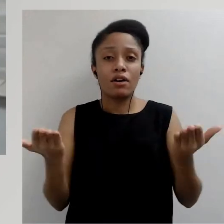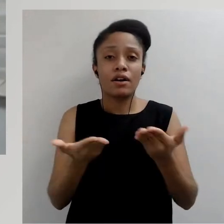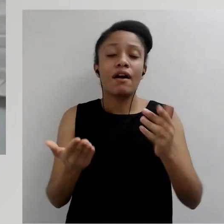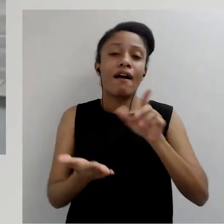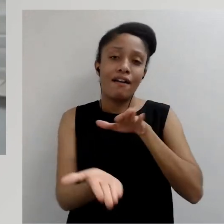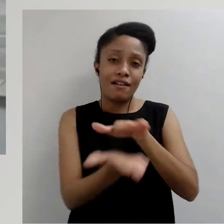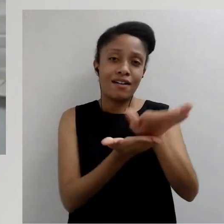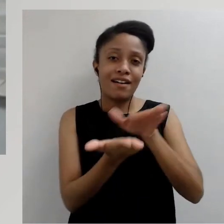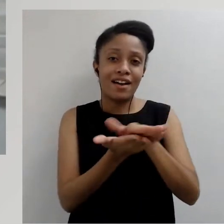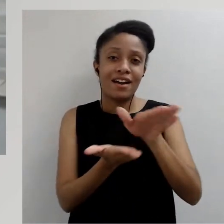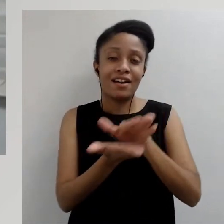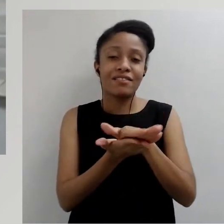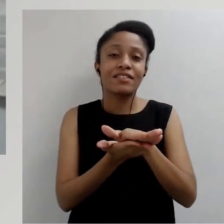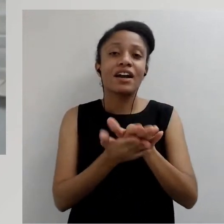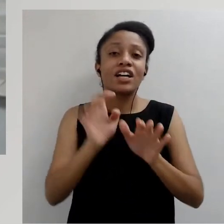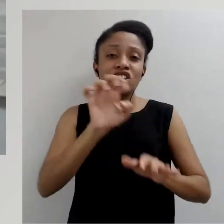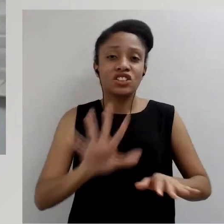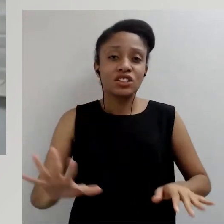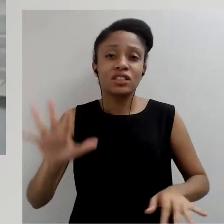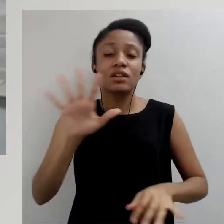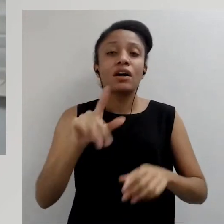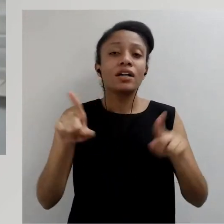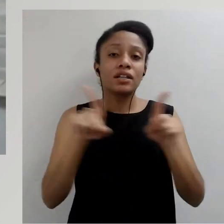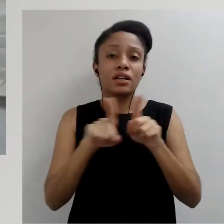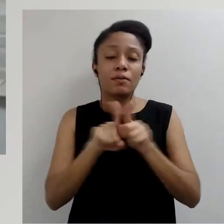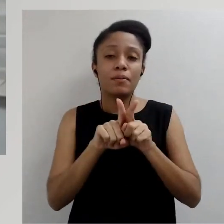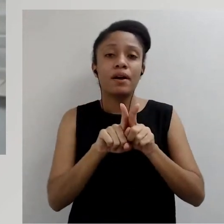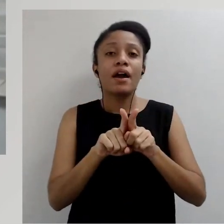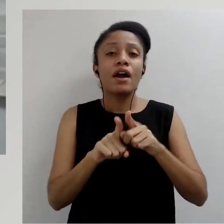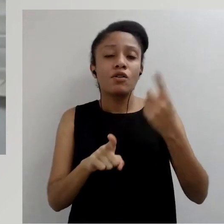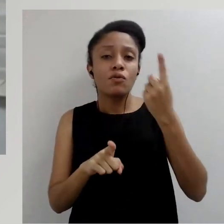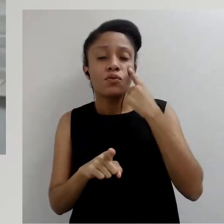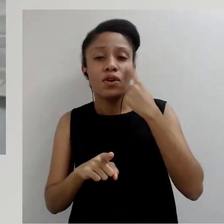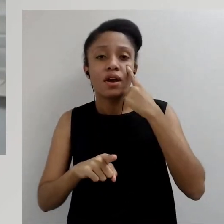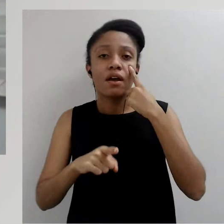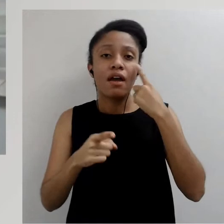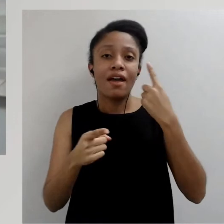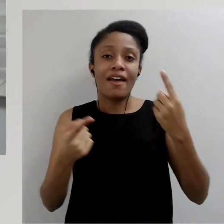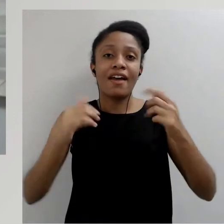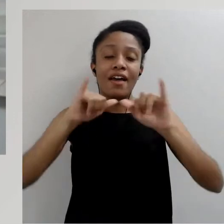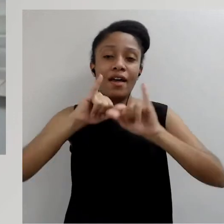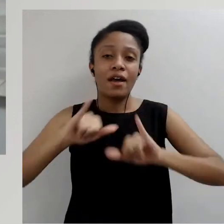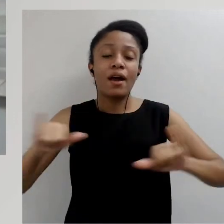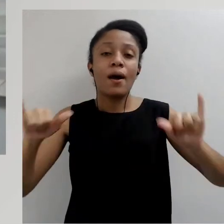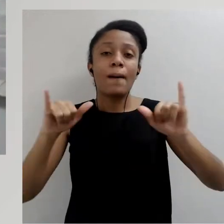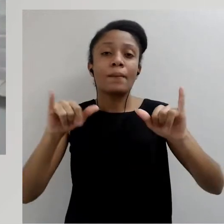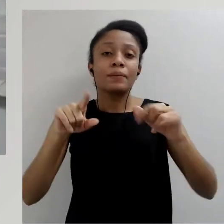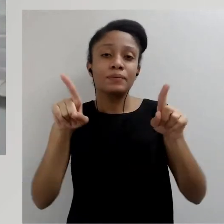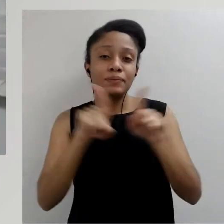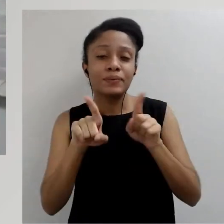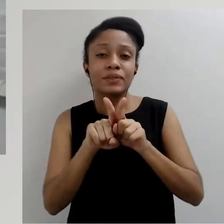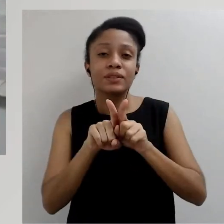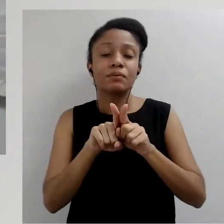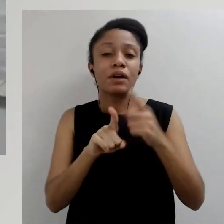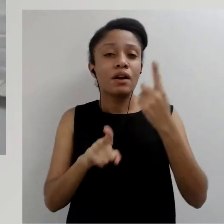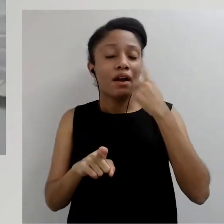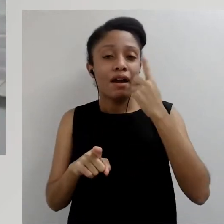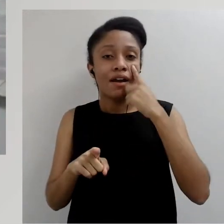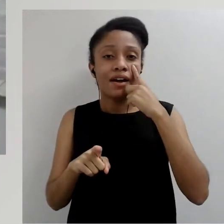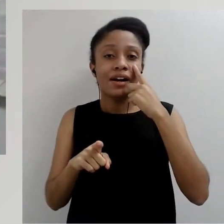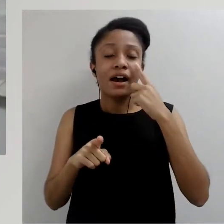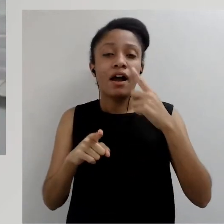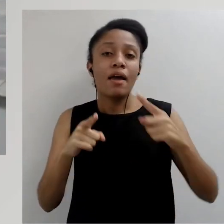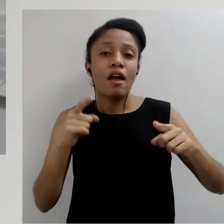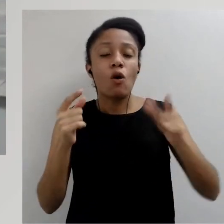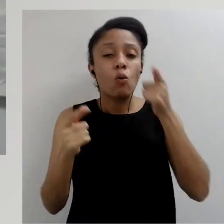Grafitusa and another printing company here in the state that it's working with us to have a spin-off, we are able to